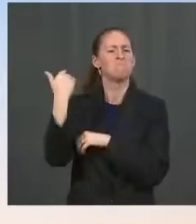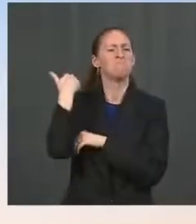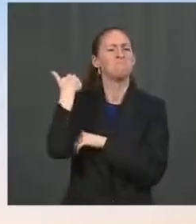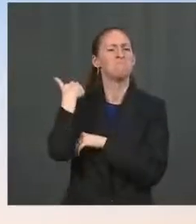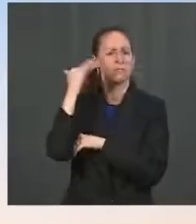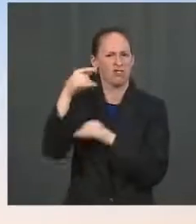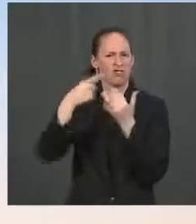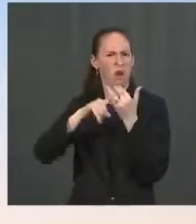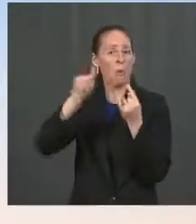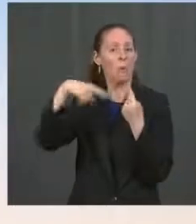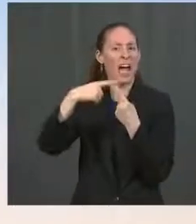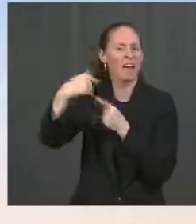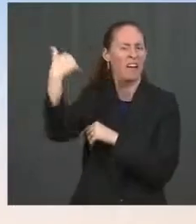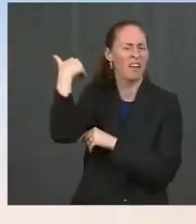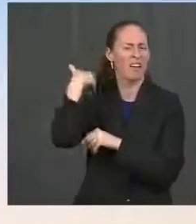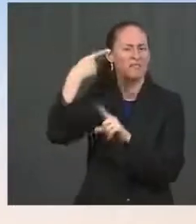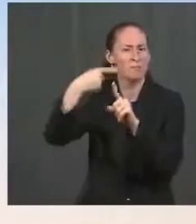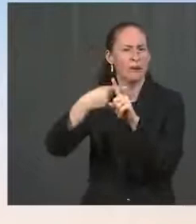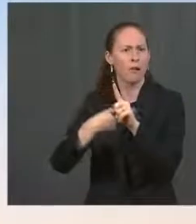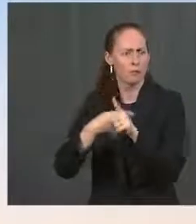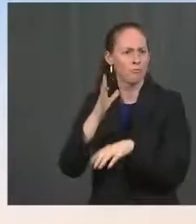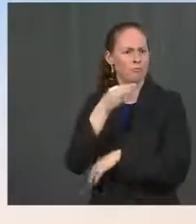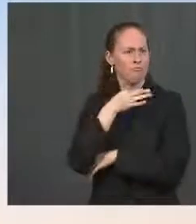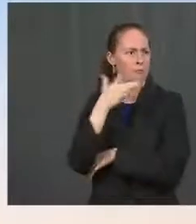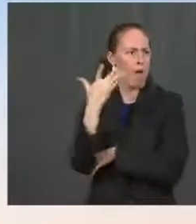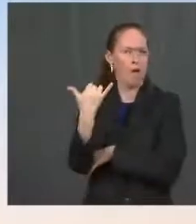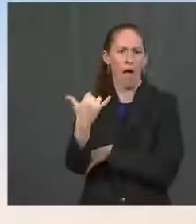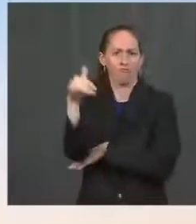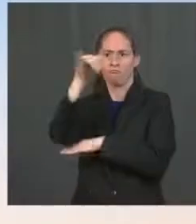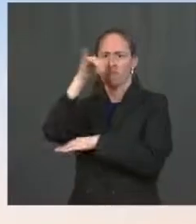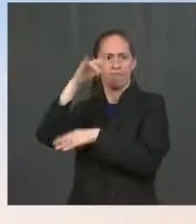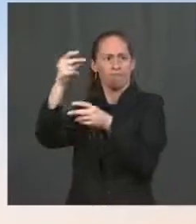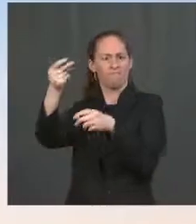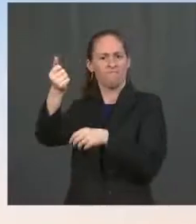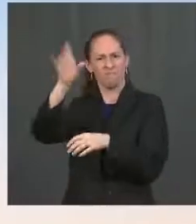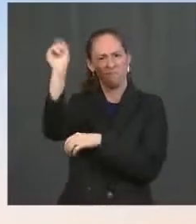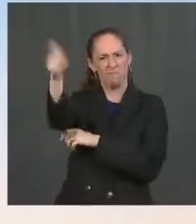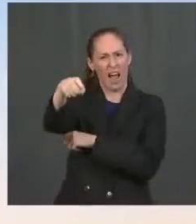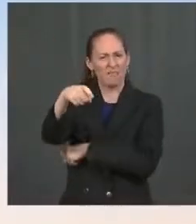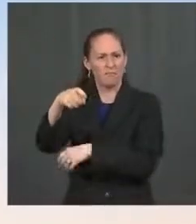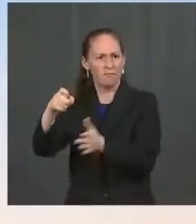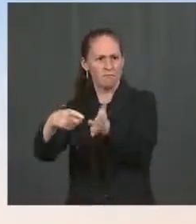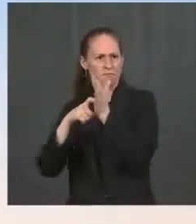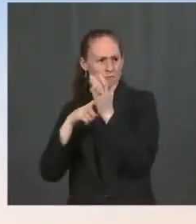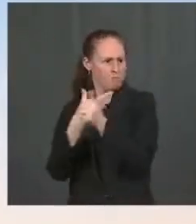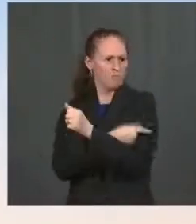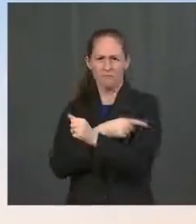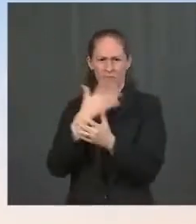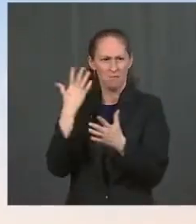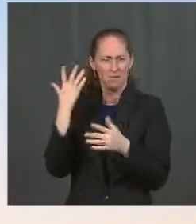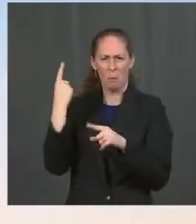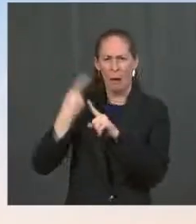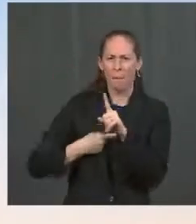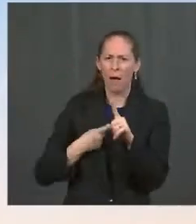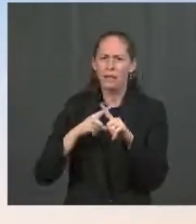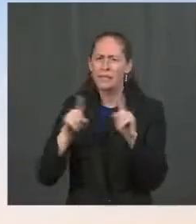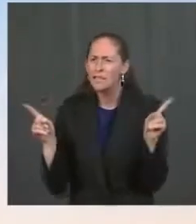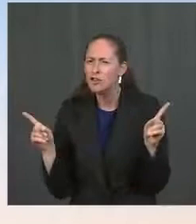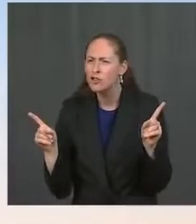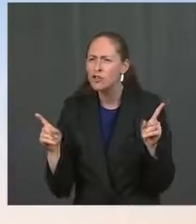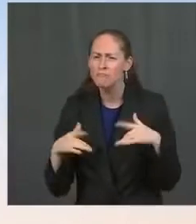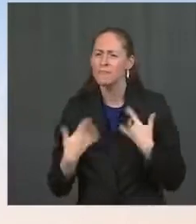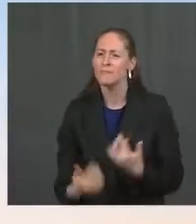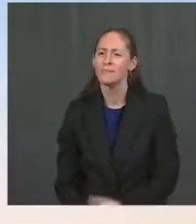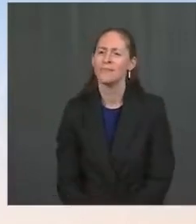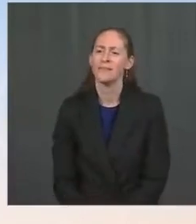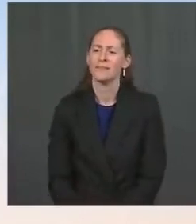change so soon after that? What changed between then and now? Well, we've seen over the past couple of months not only